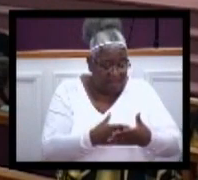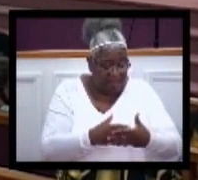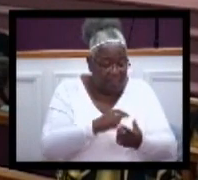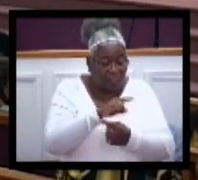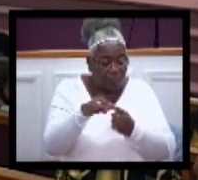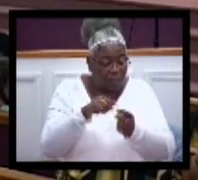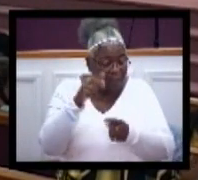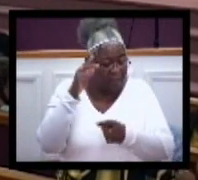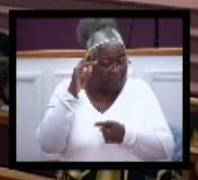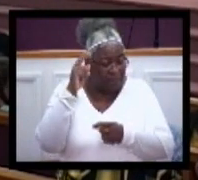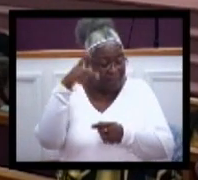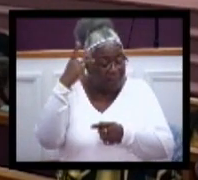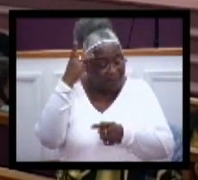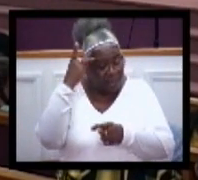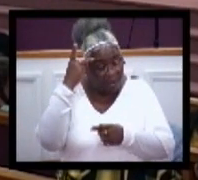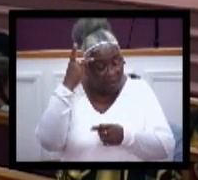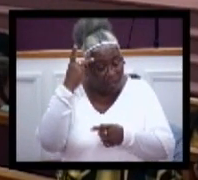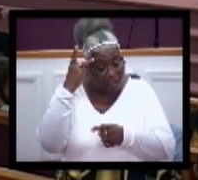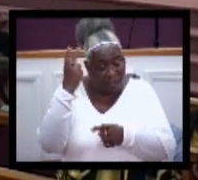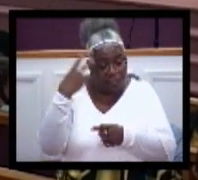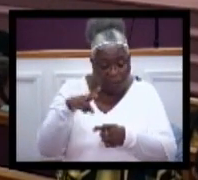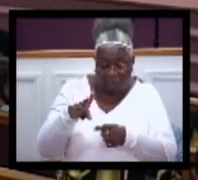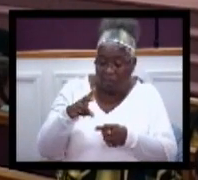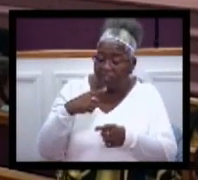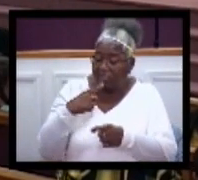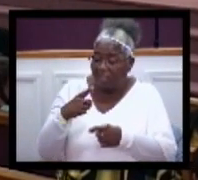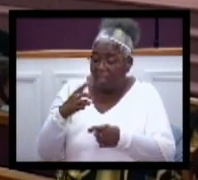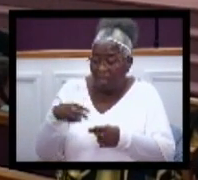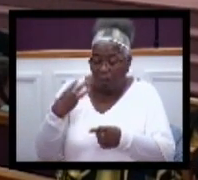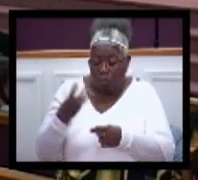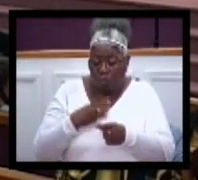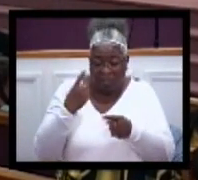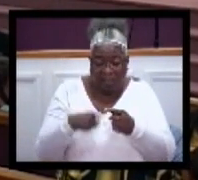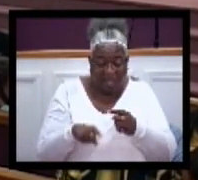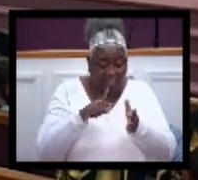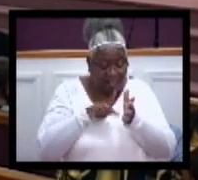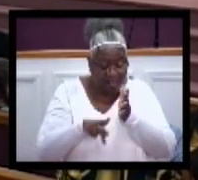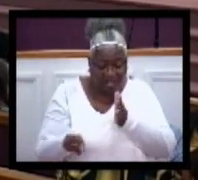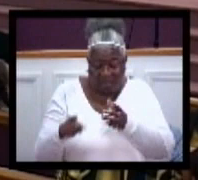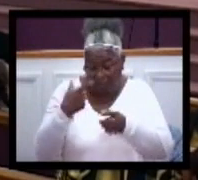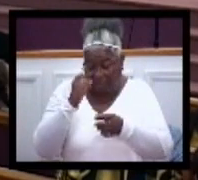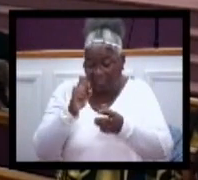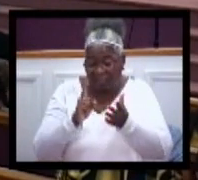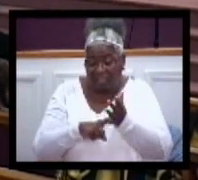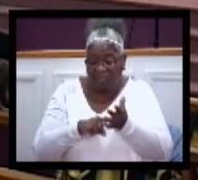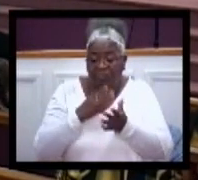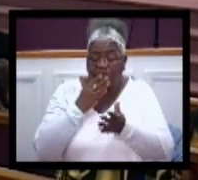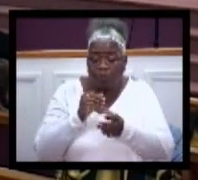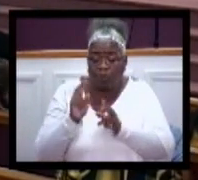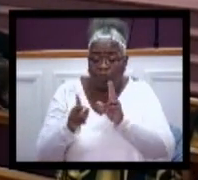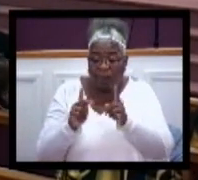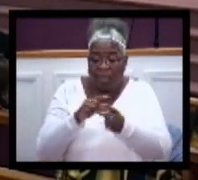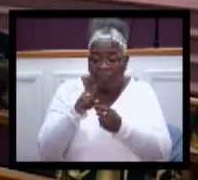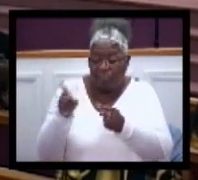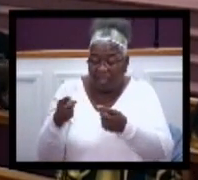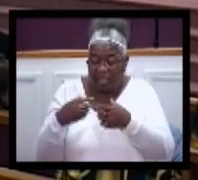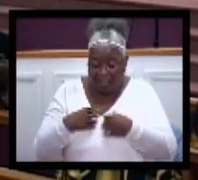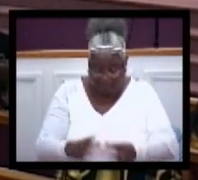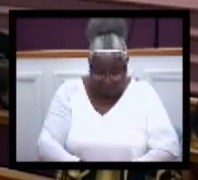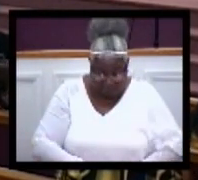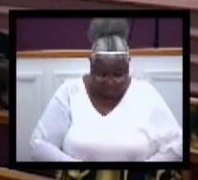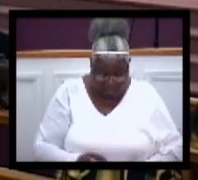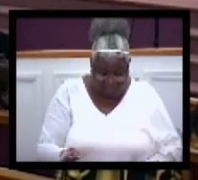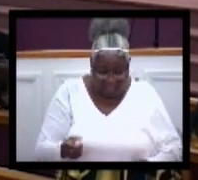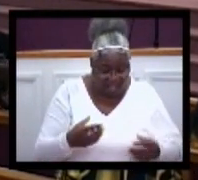him, he said, we can't kill them because the Jewish women, when they have their babies, they have